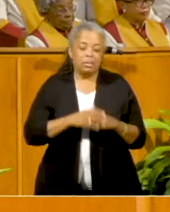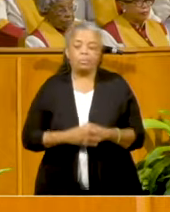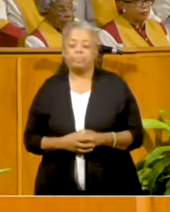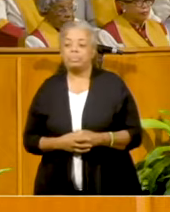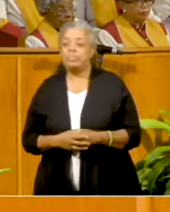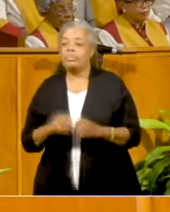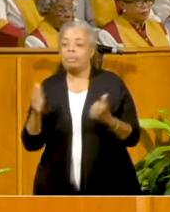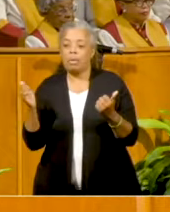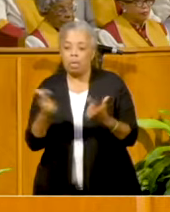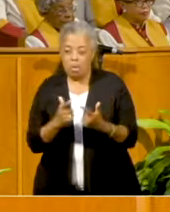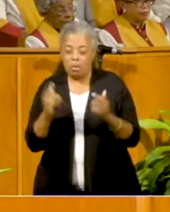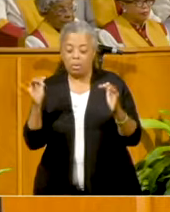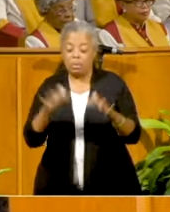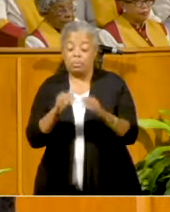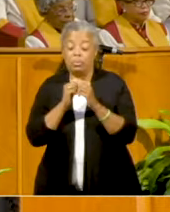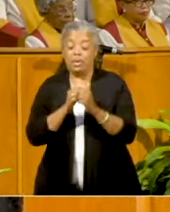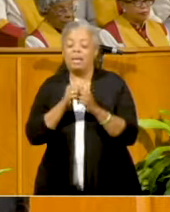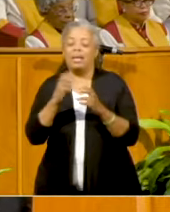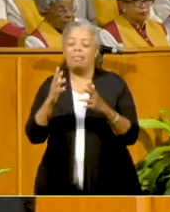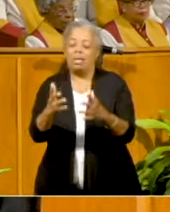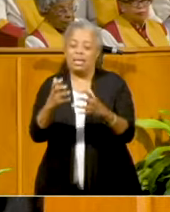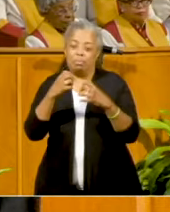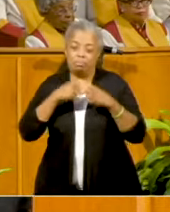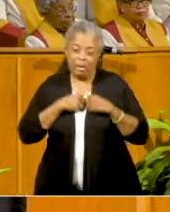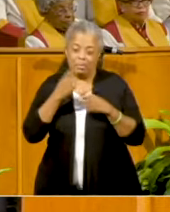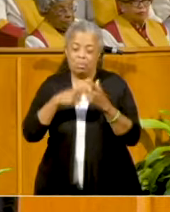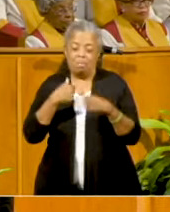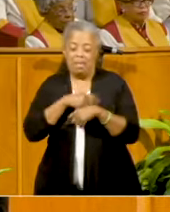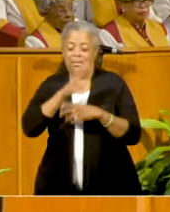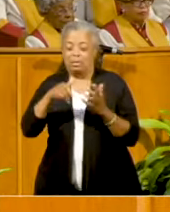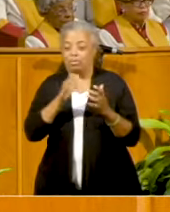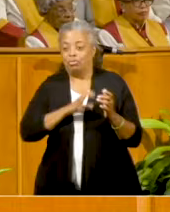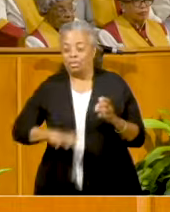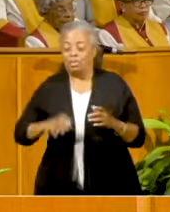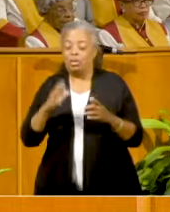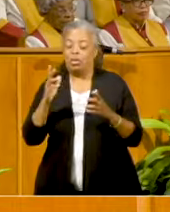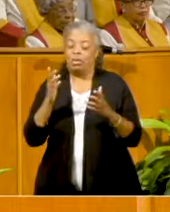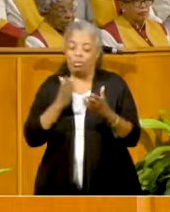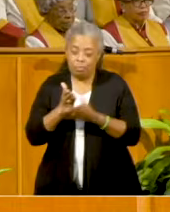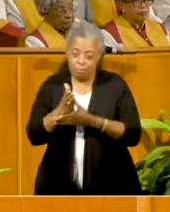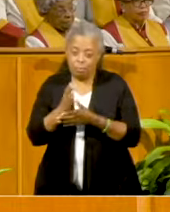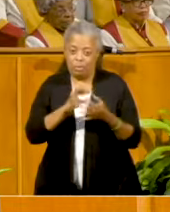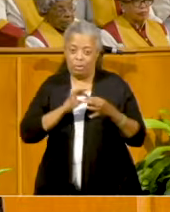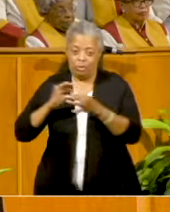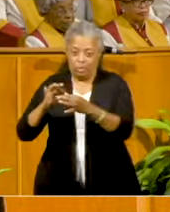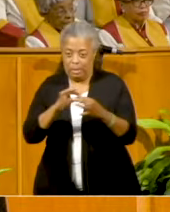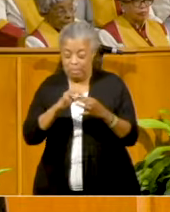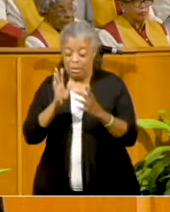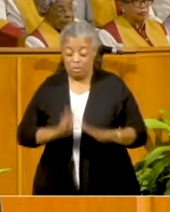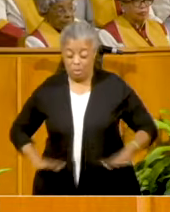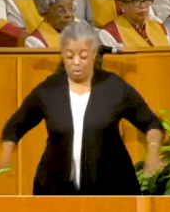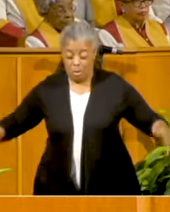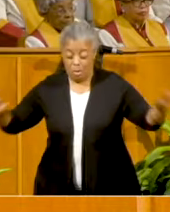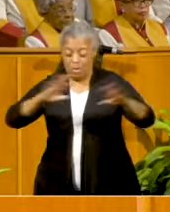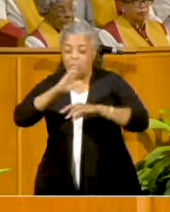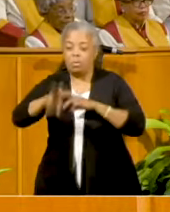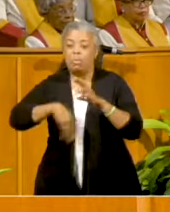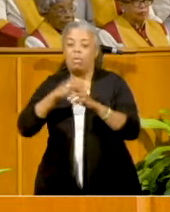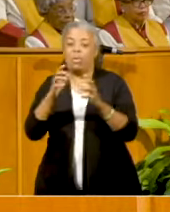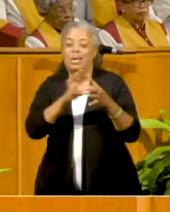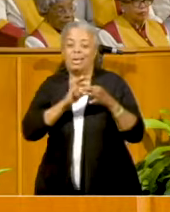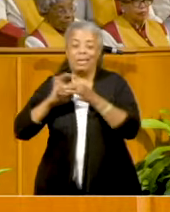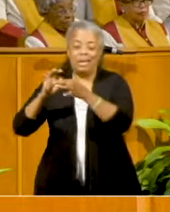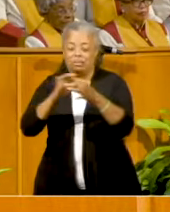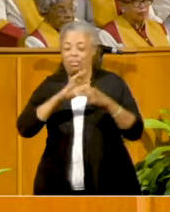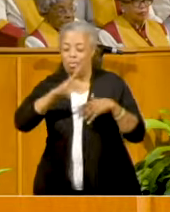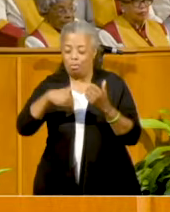and embrace the essence of what makes us Christian through an act of unity, as around the world, collectively, we all take